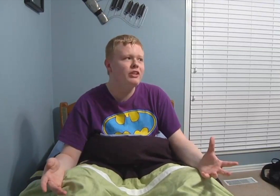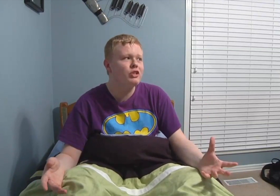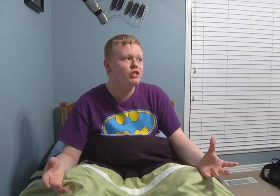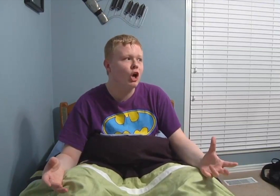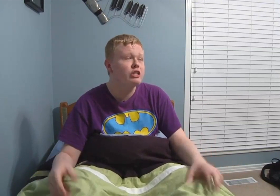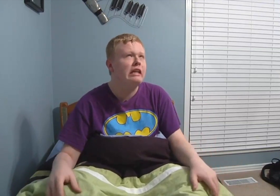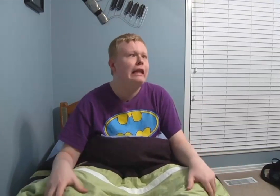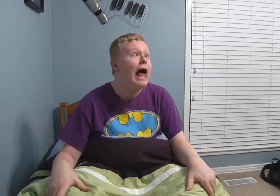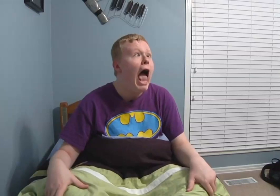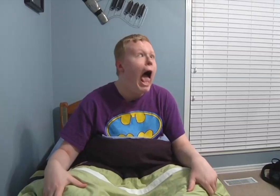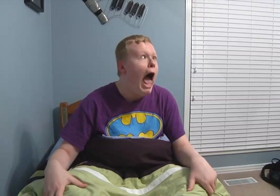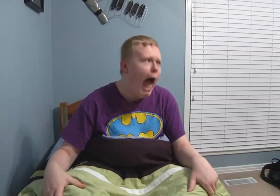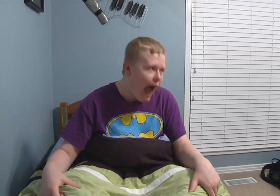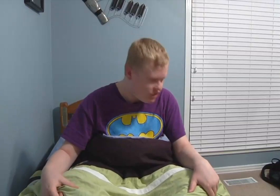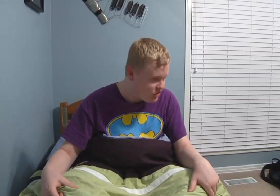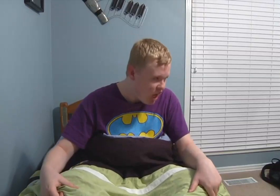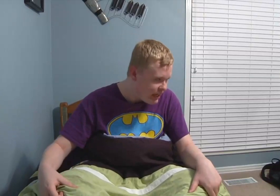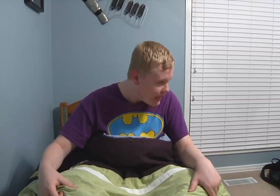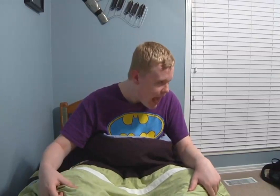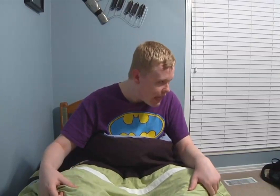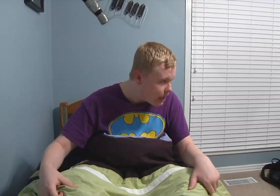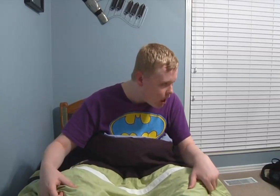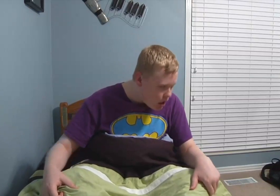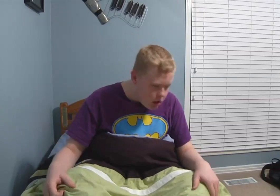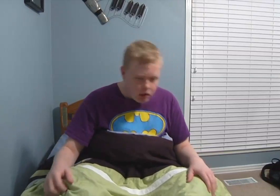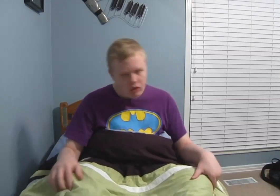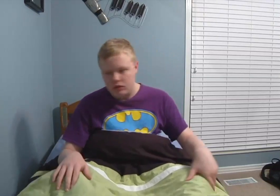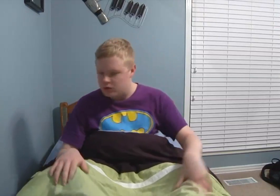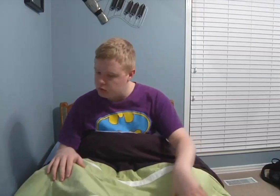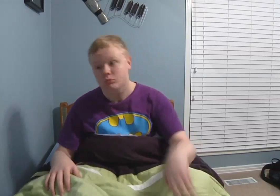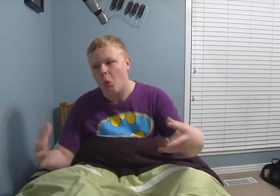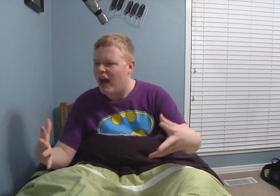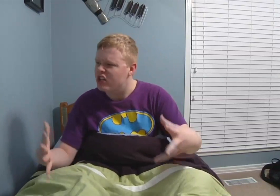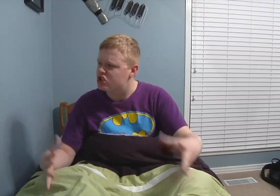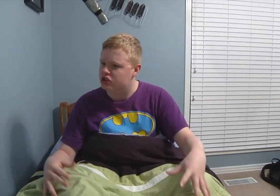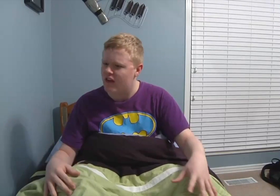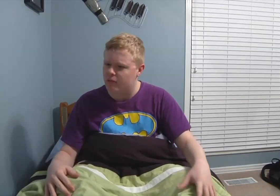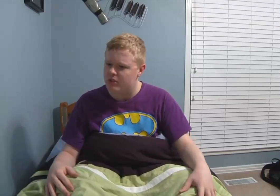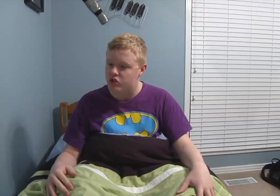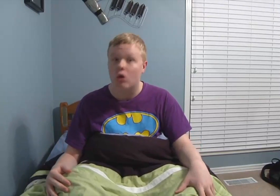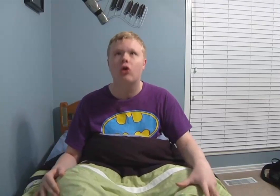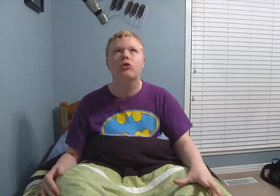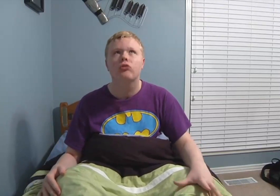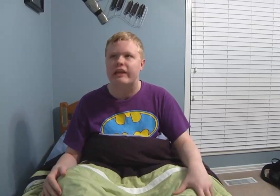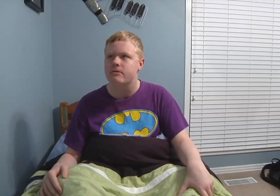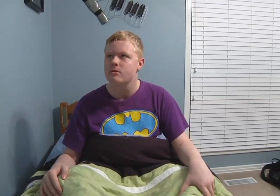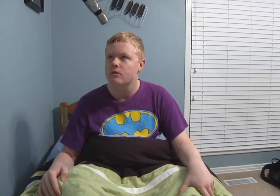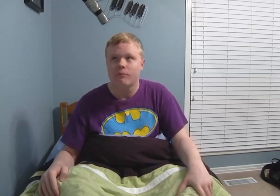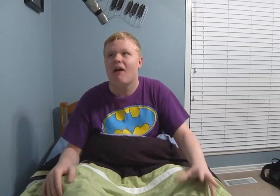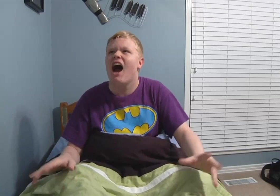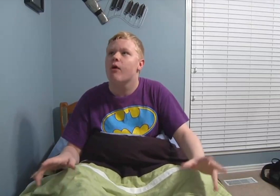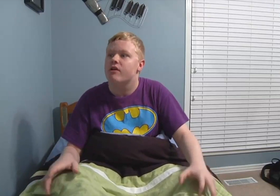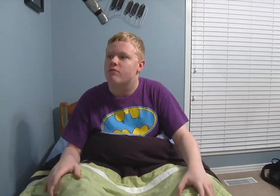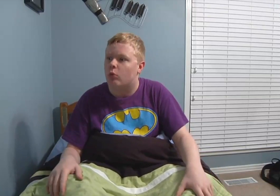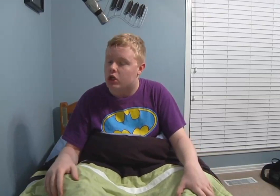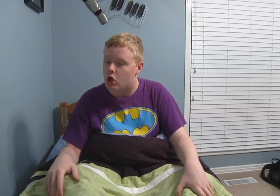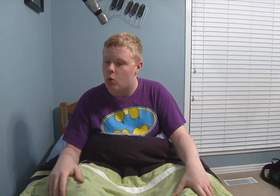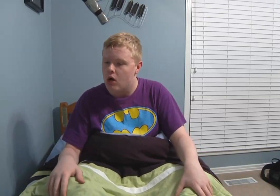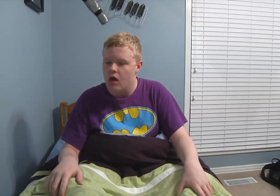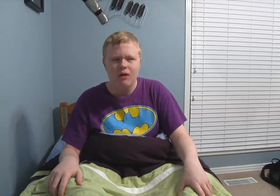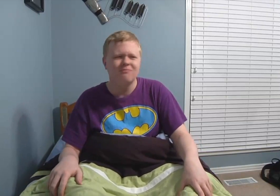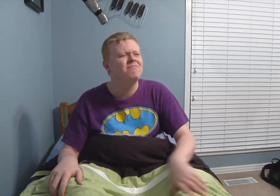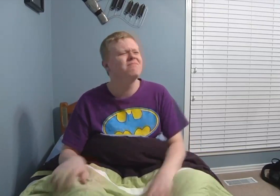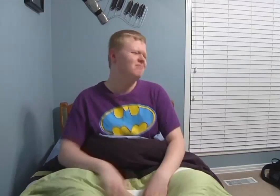We went to church last Sunday. Why does church have to be so early? I don't even want to